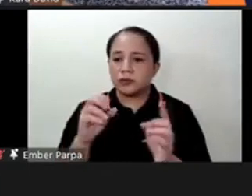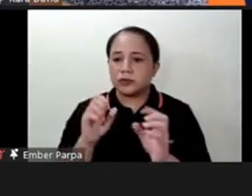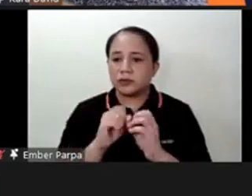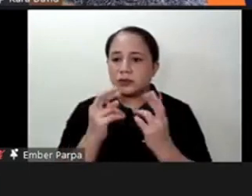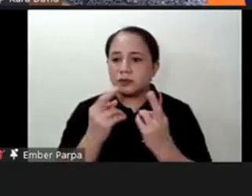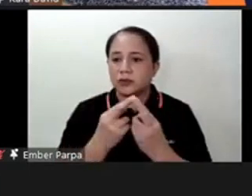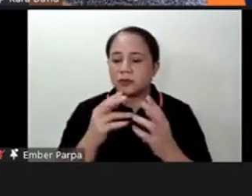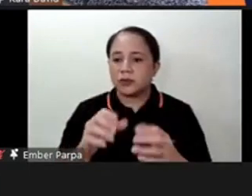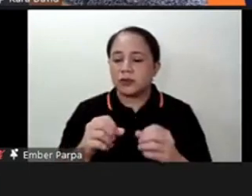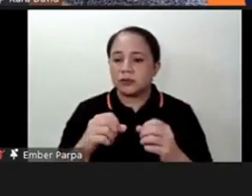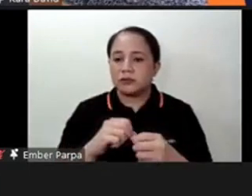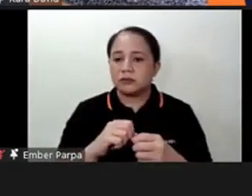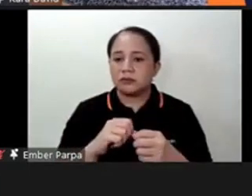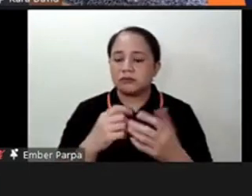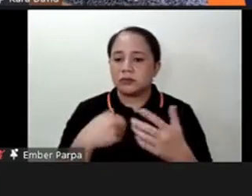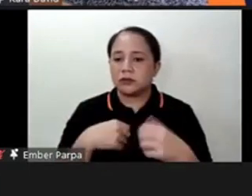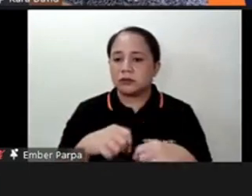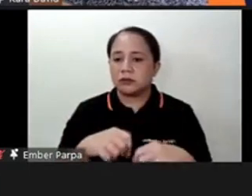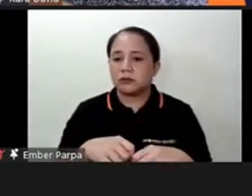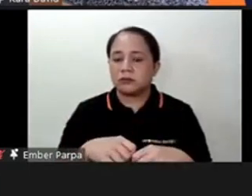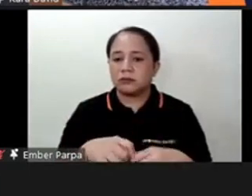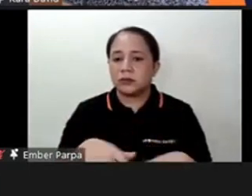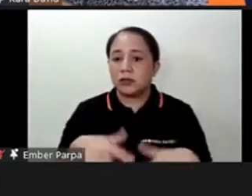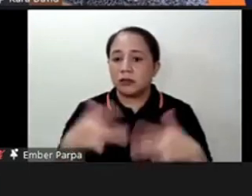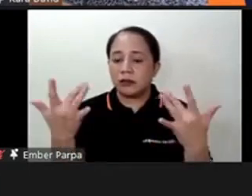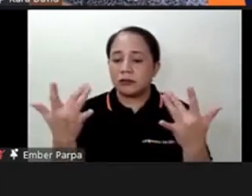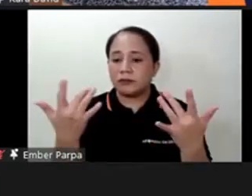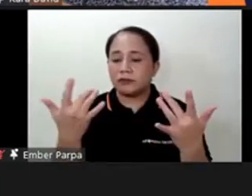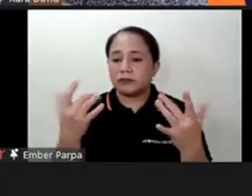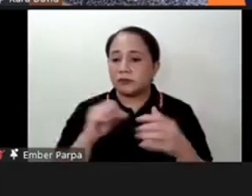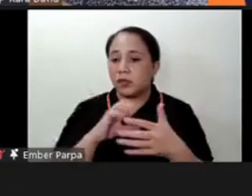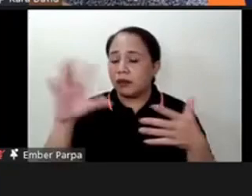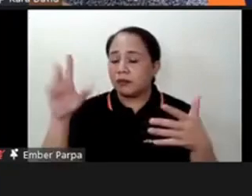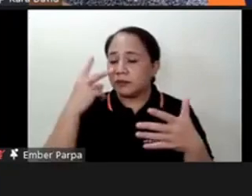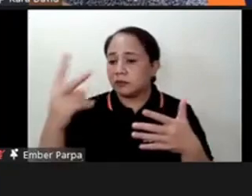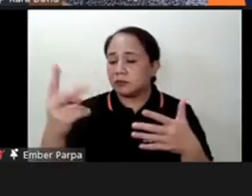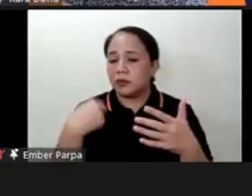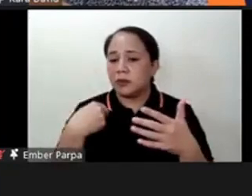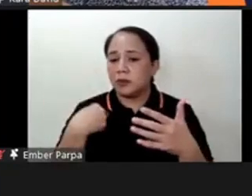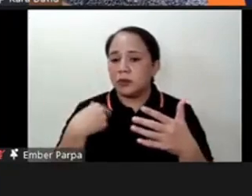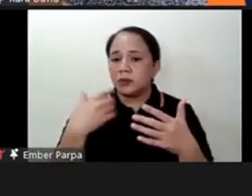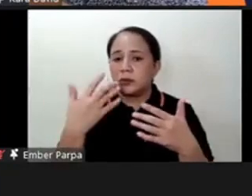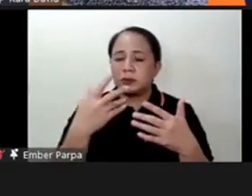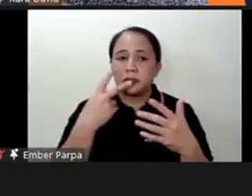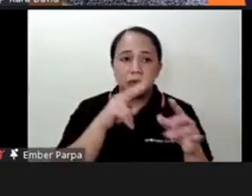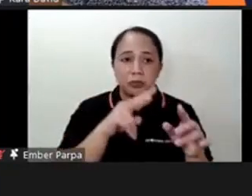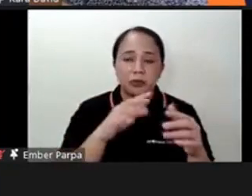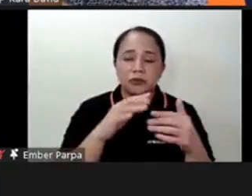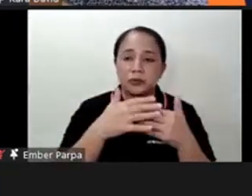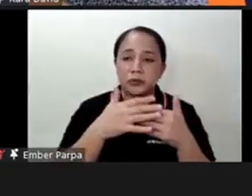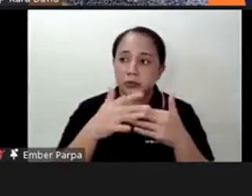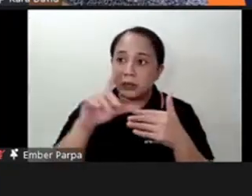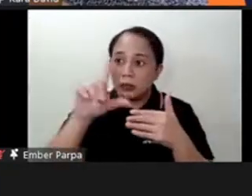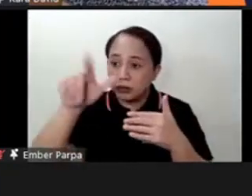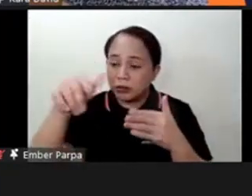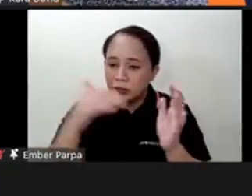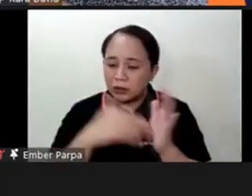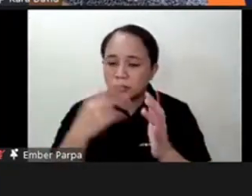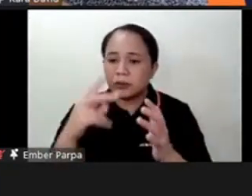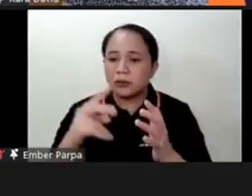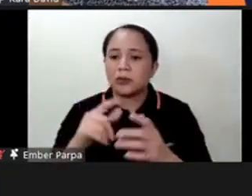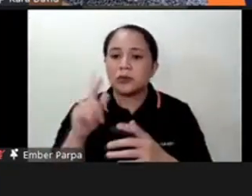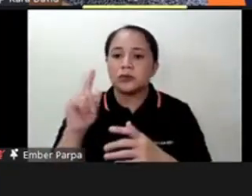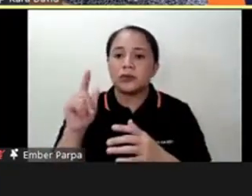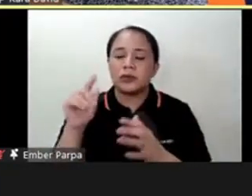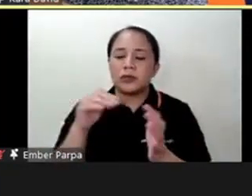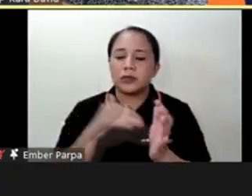live. You know, you can go to the videos in Facebook and view it afterwards. So we reach easily